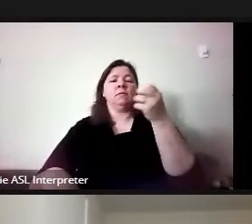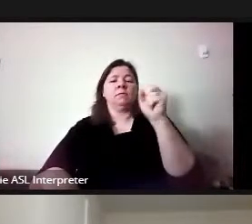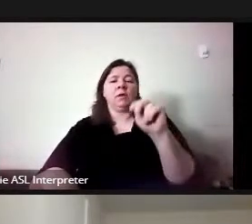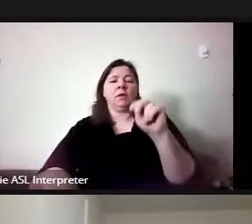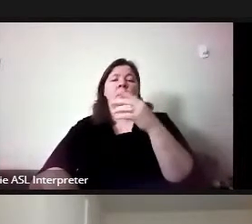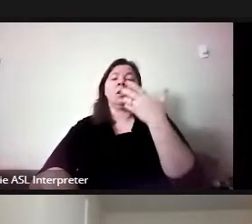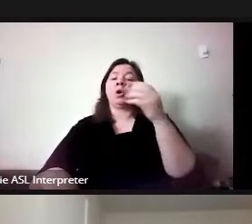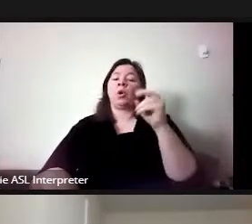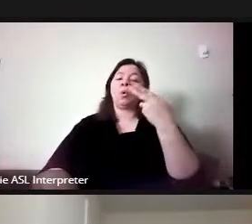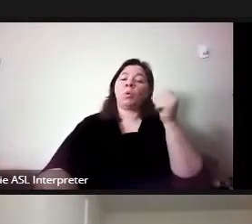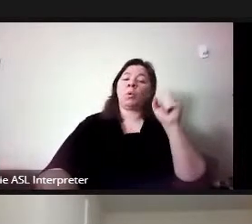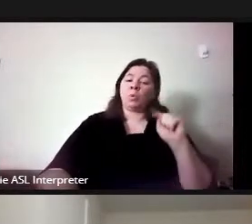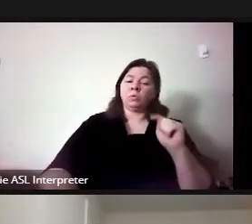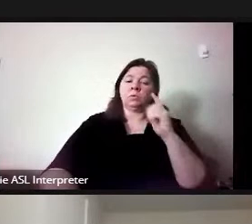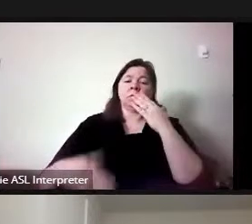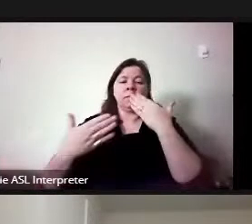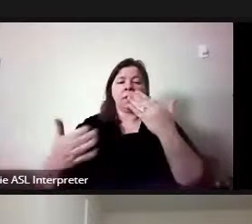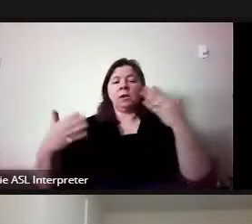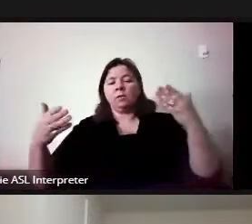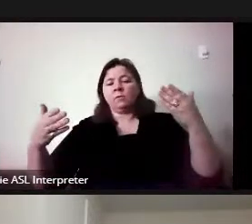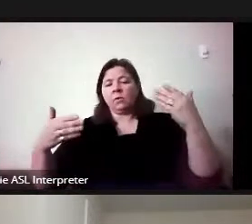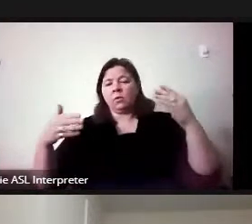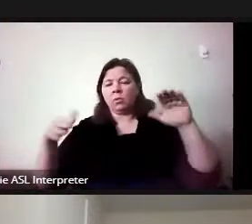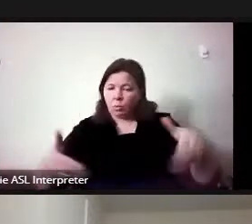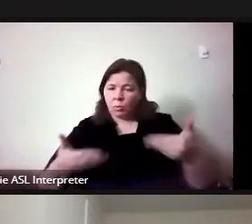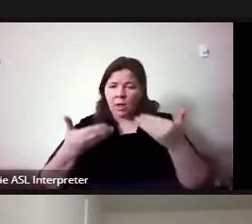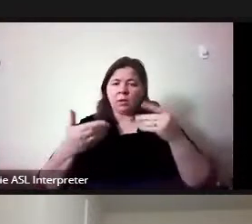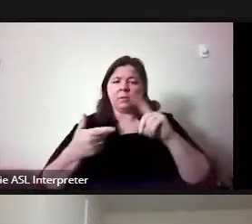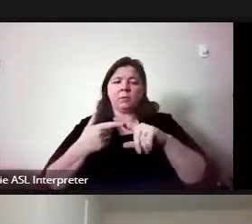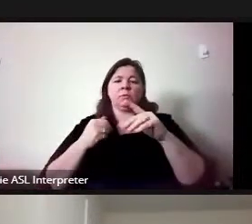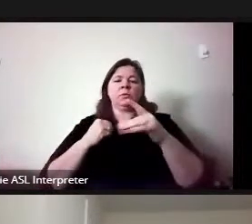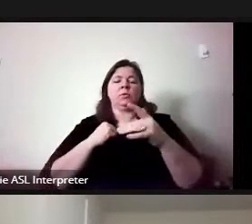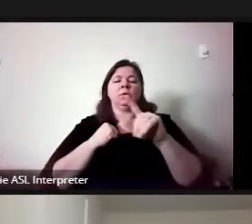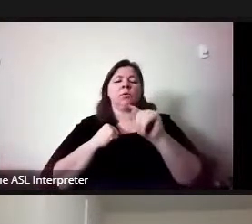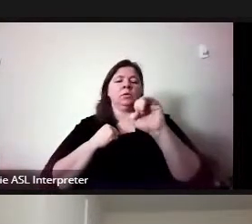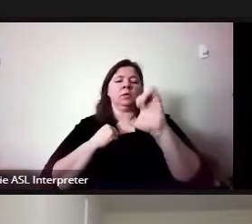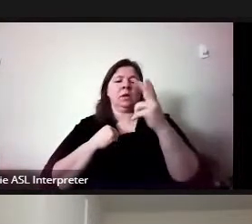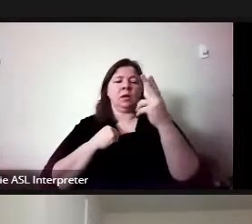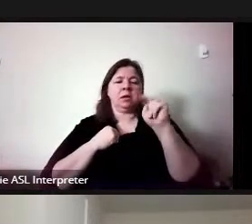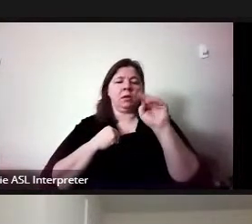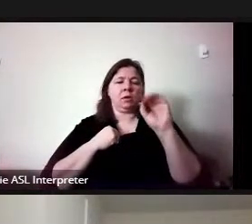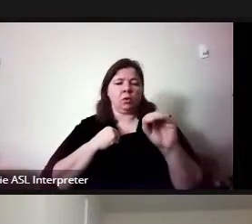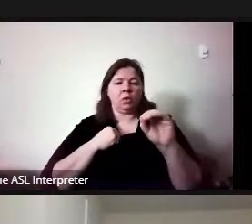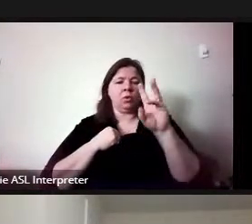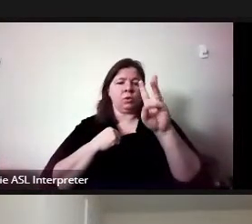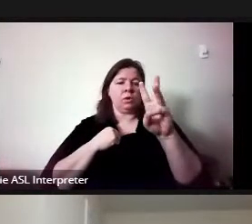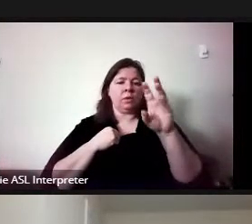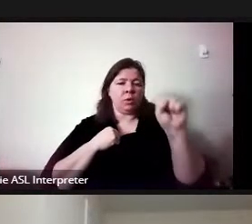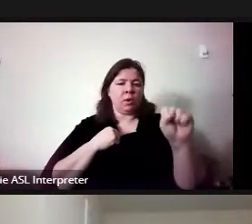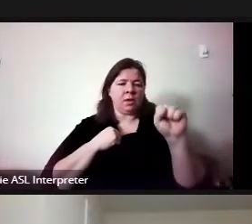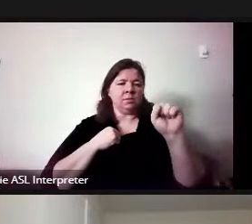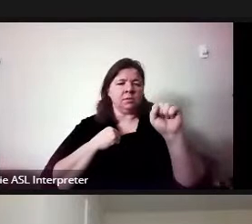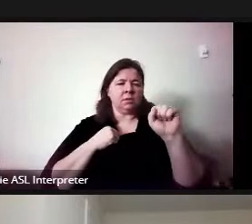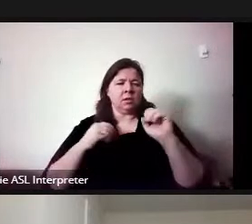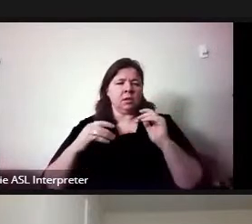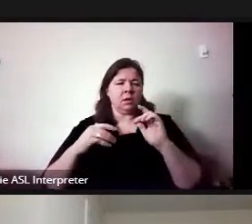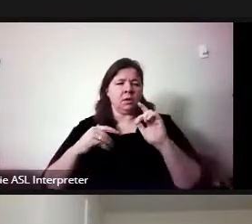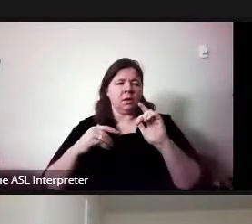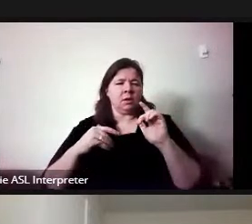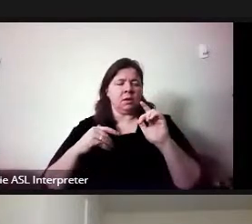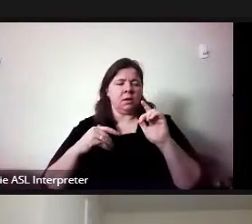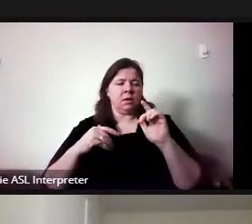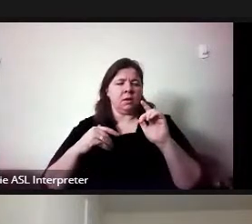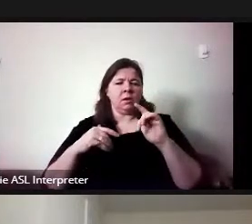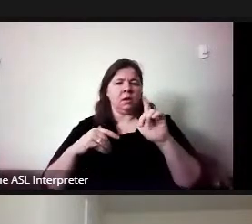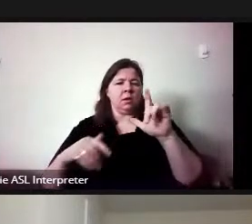for having us here. Welcome to Techno WS Lite. If you're wanting to change your name, guys, excuse me, you go